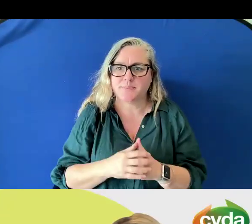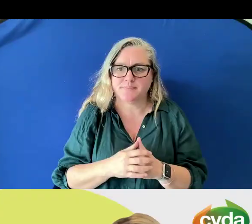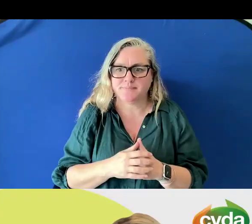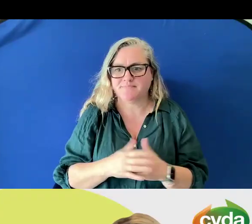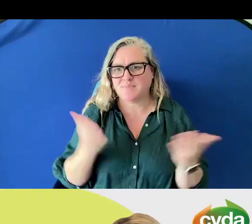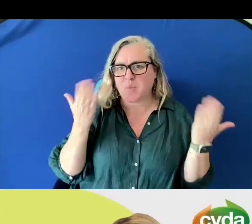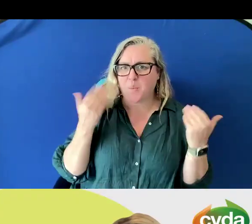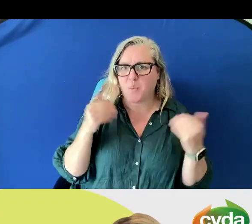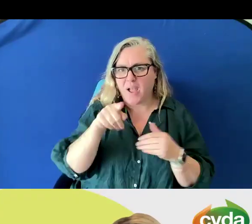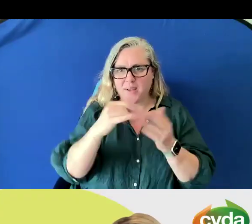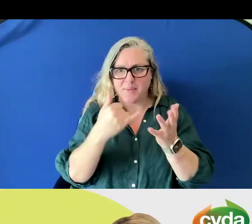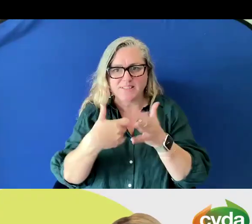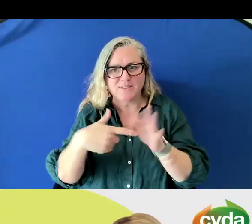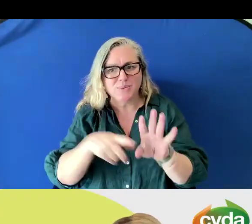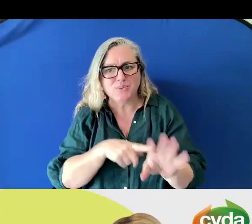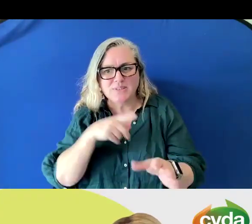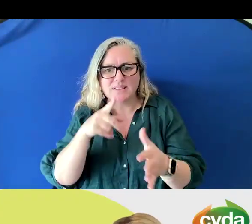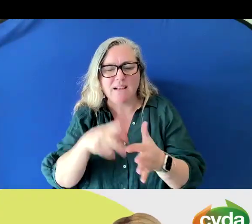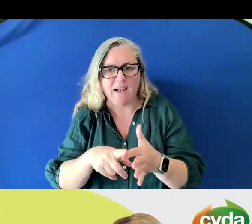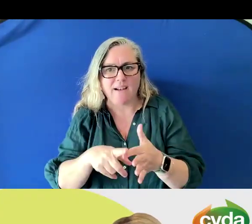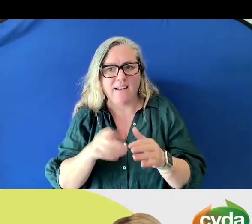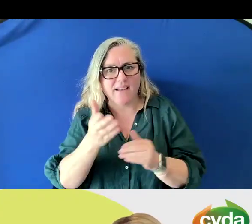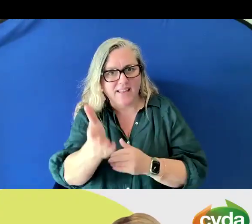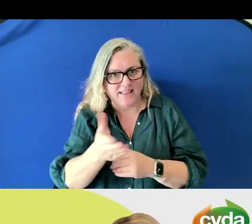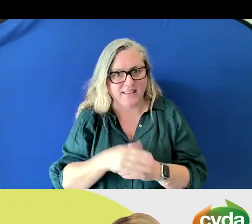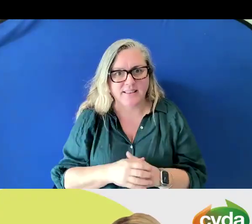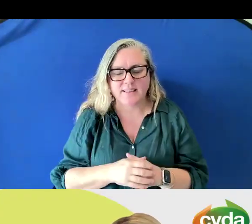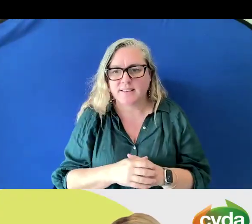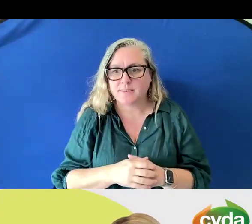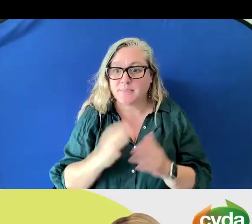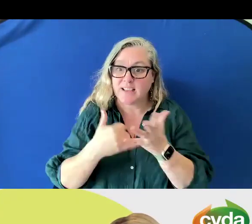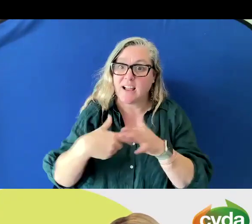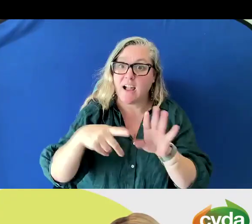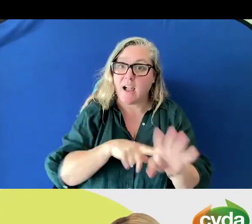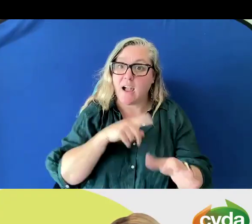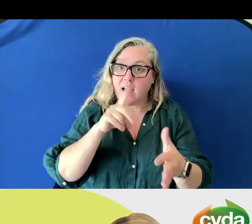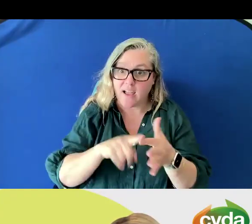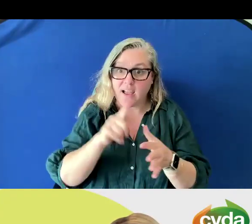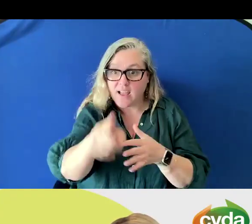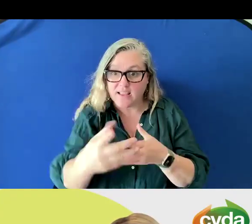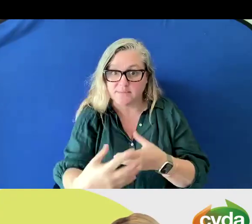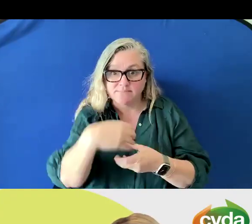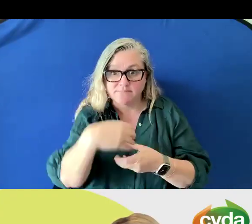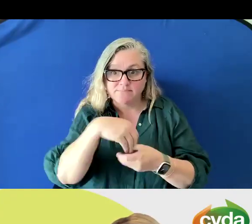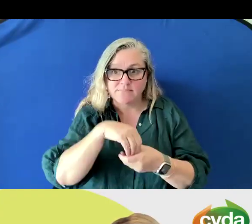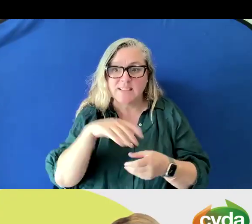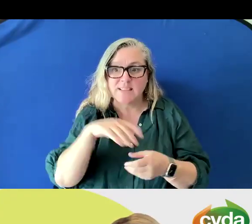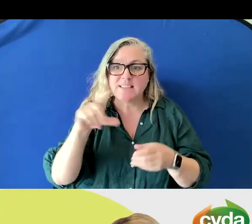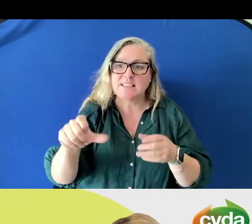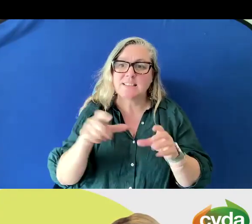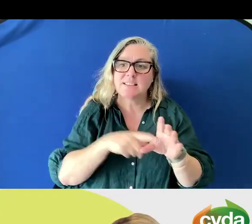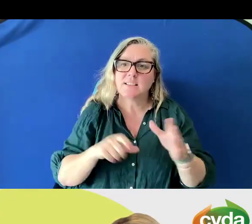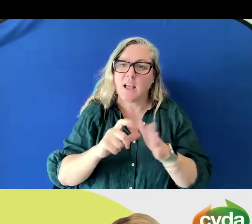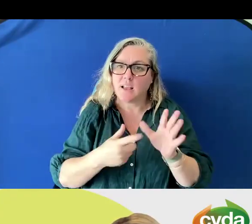I'd like to welcome Skye Moore to the stage. Skye joined CYDA as CEO in